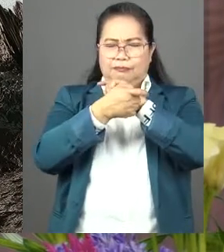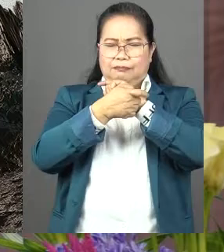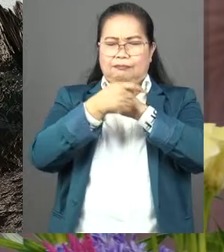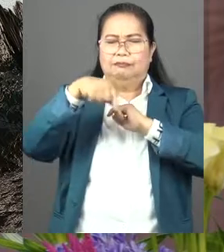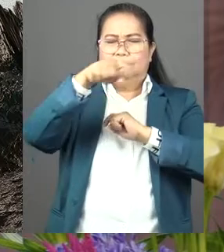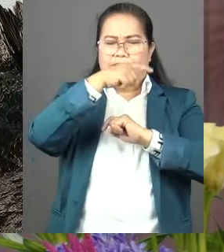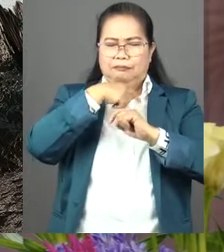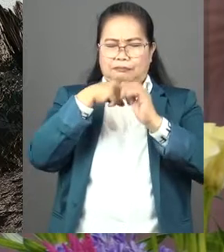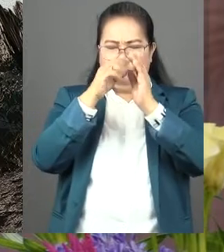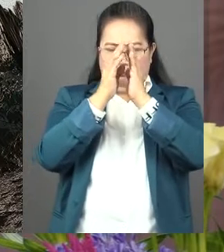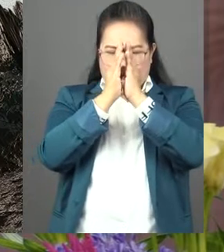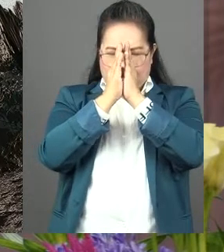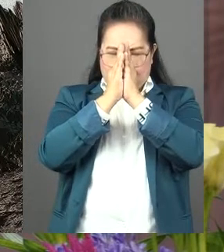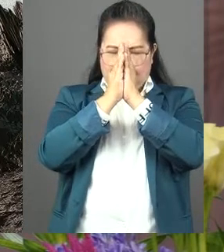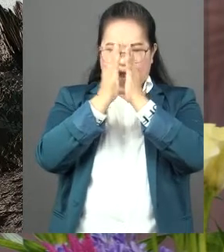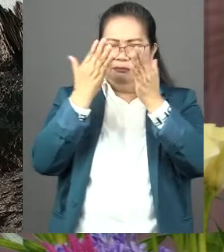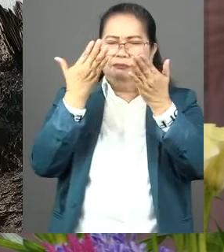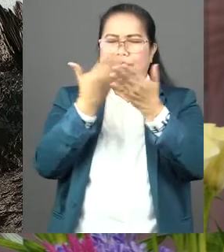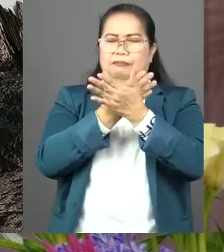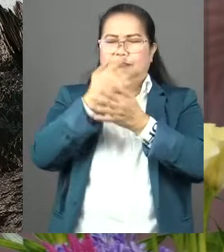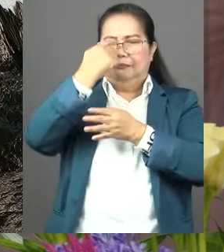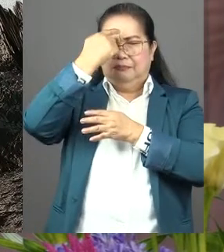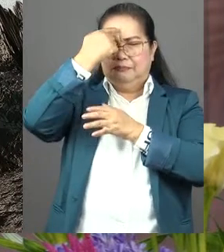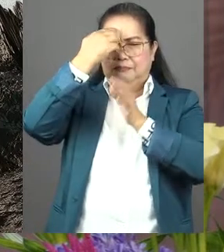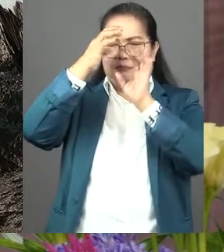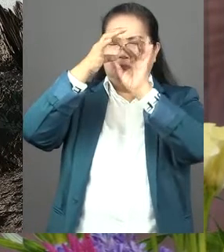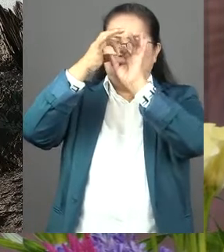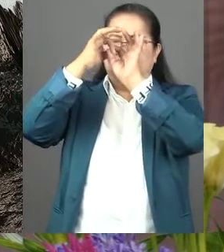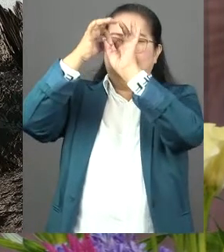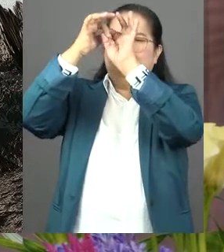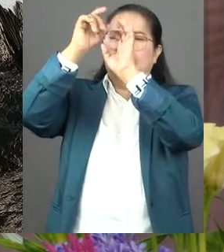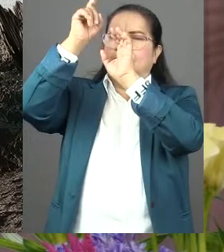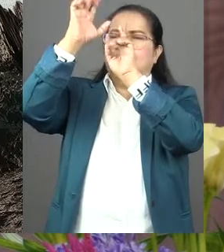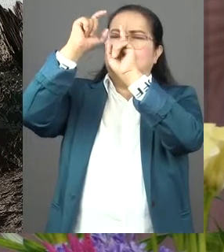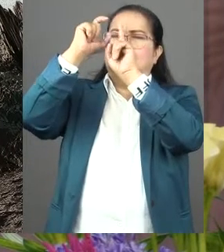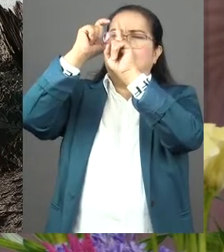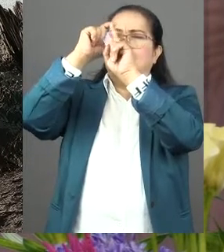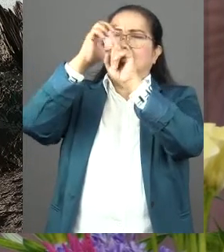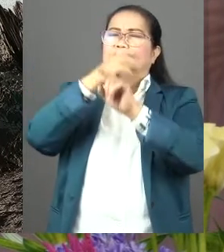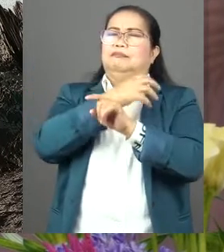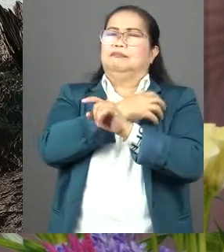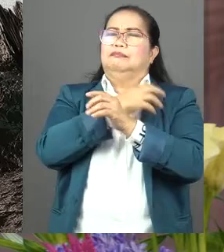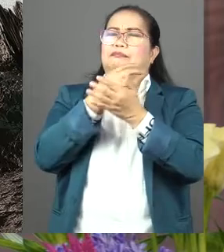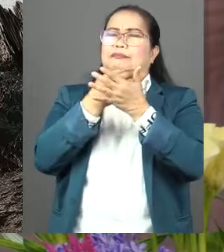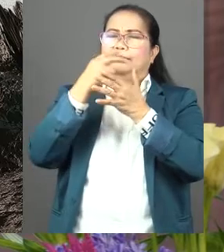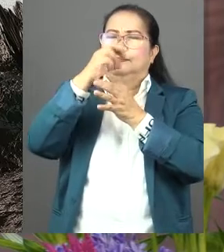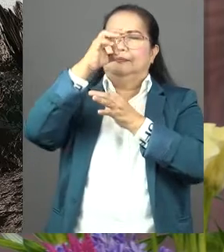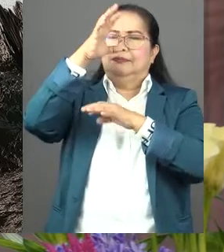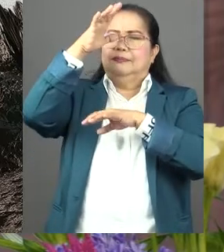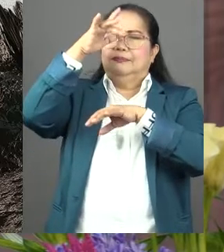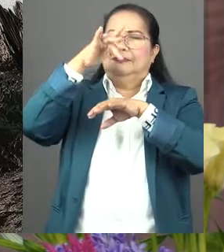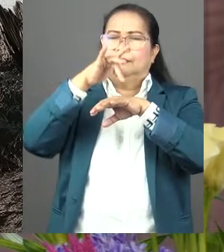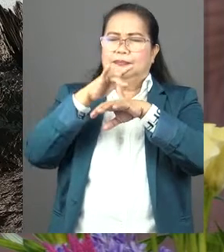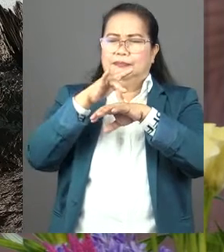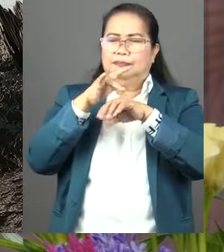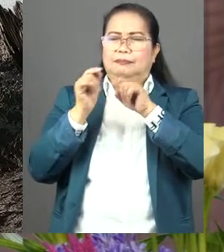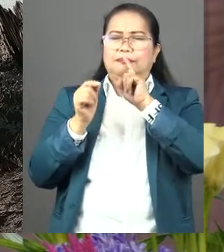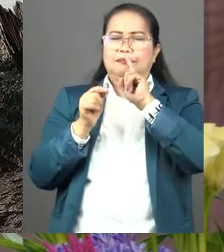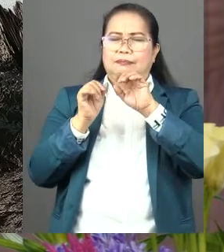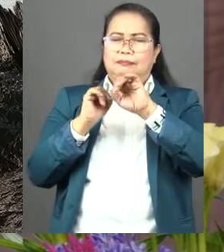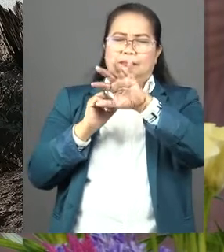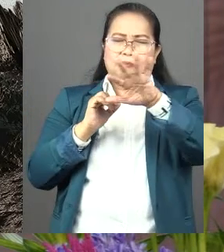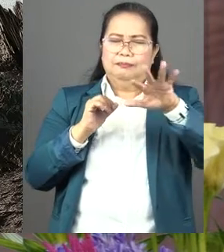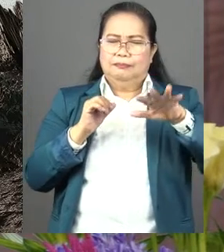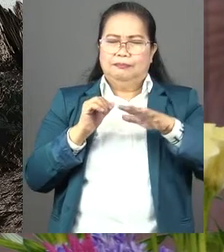pray, by renewing our minds through your word, by the power of your Holy Spirit. May this be true for all of us